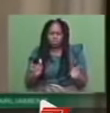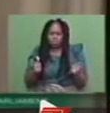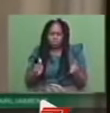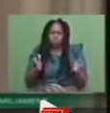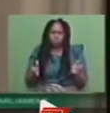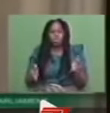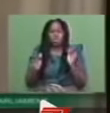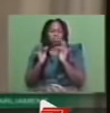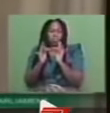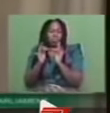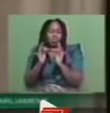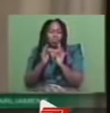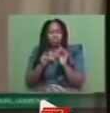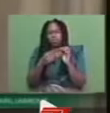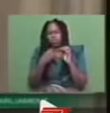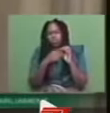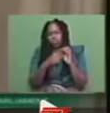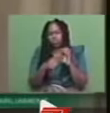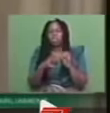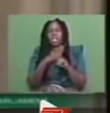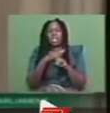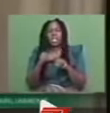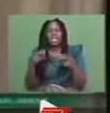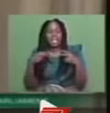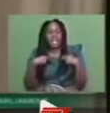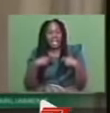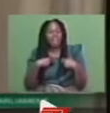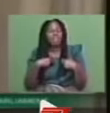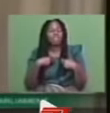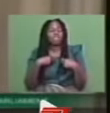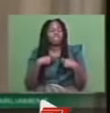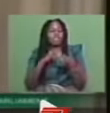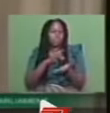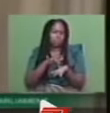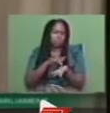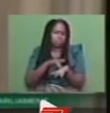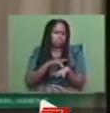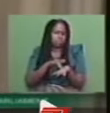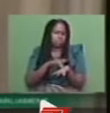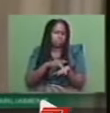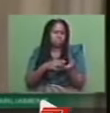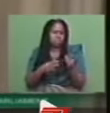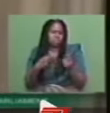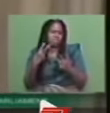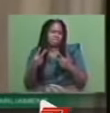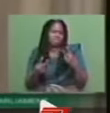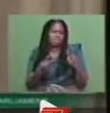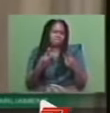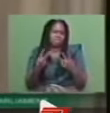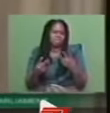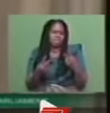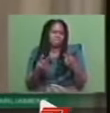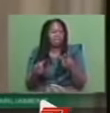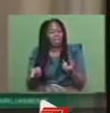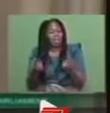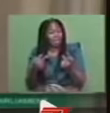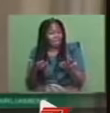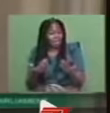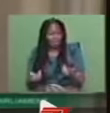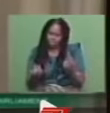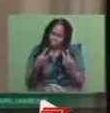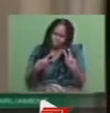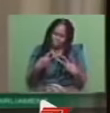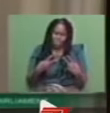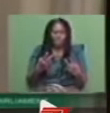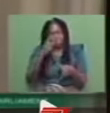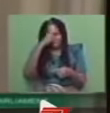to encourage medical tourism. So don't tell me we didn't try to diversify the economy. We work with respect to medical tourism. We work with